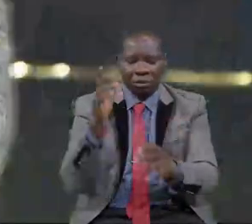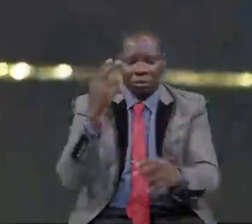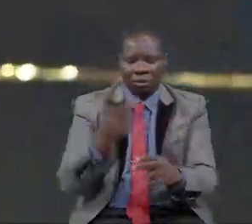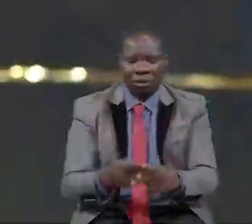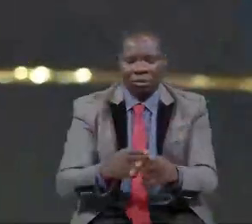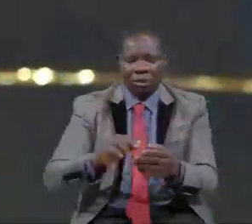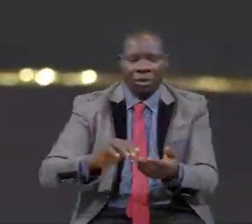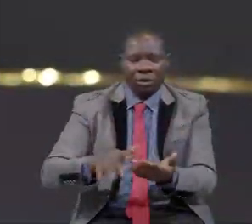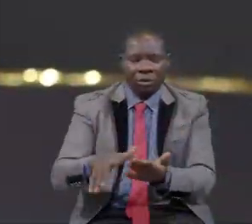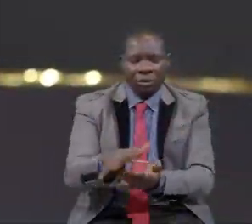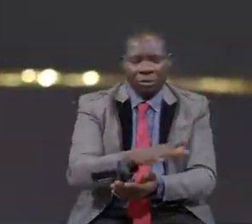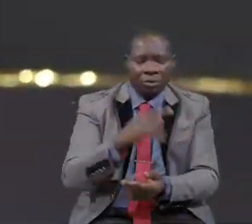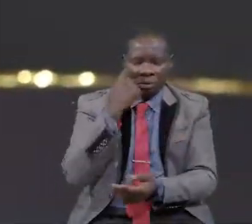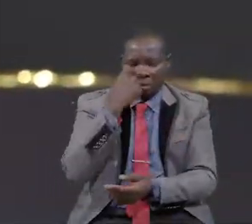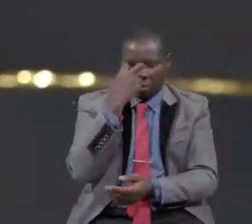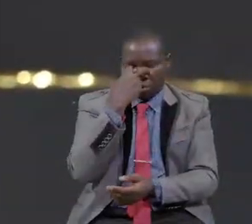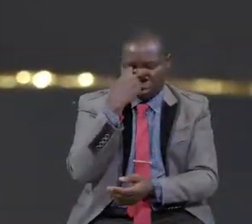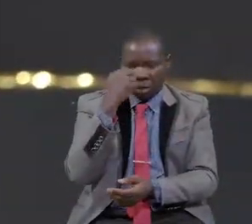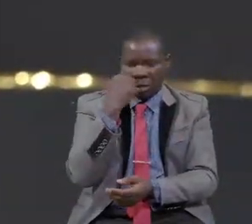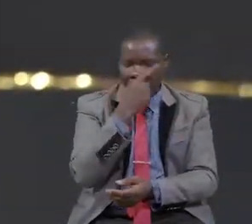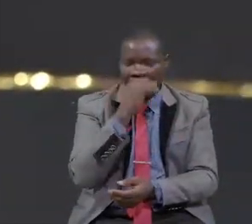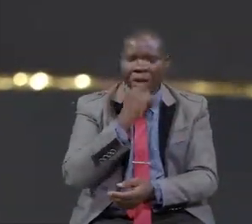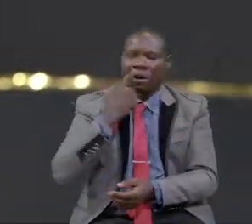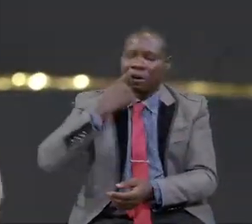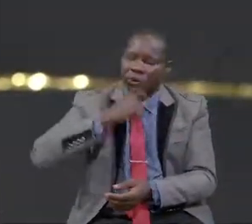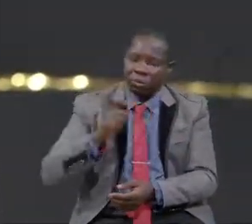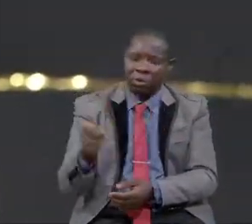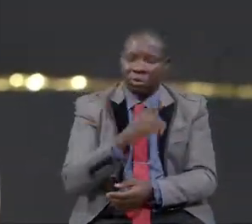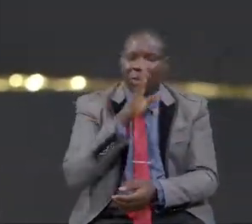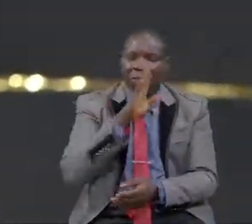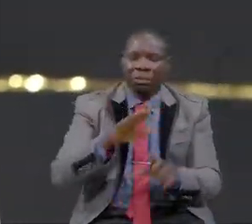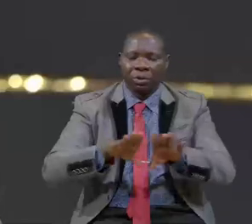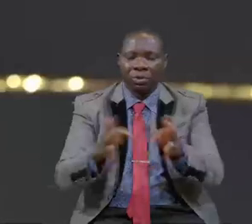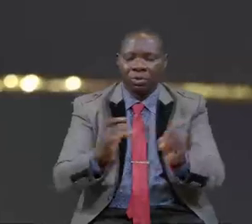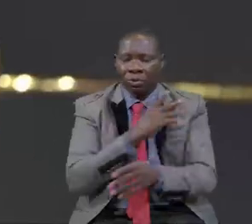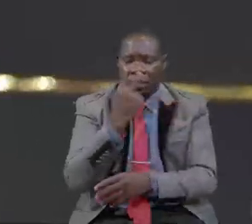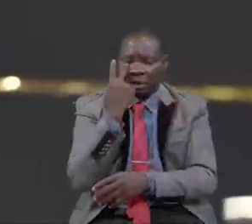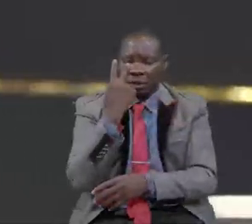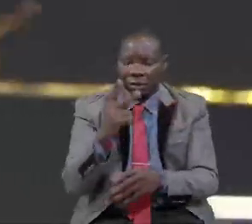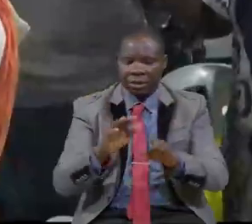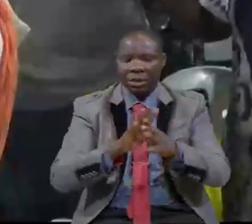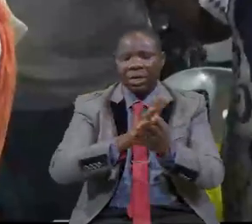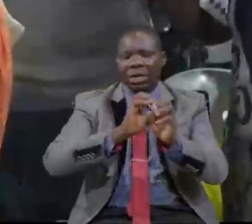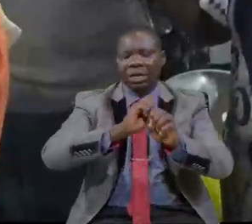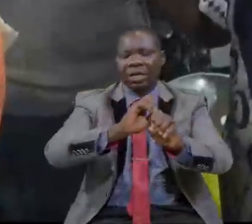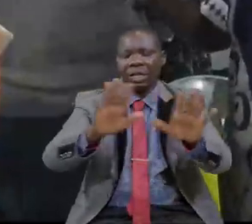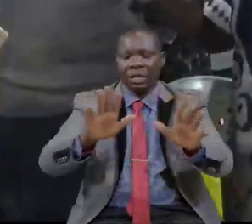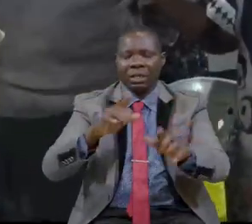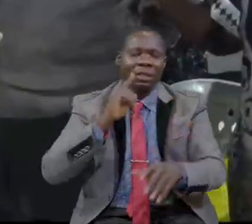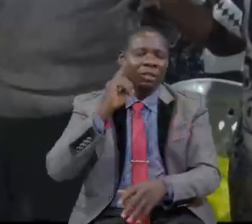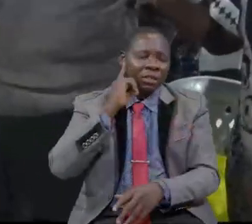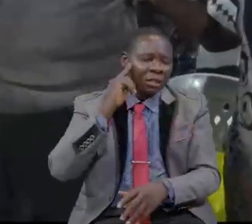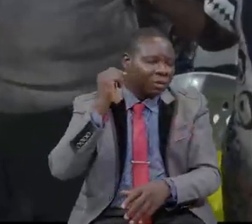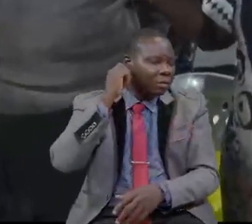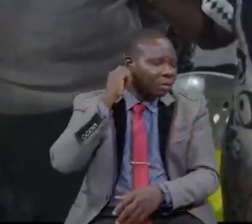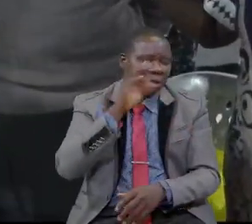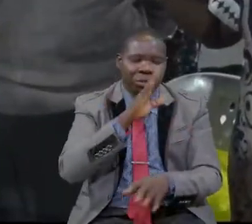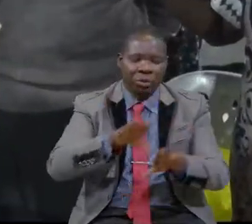blind eyes, I command you, be opened and see clearly. Deaf ears, be opened